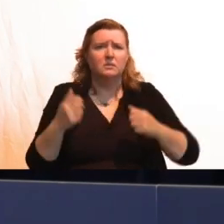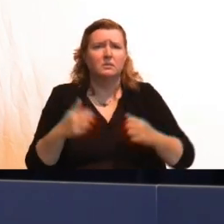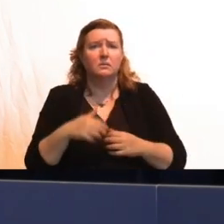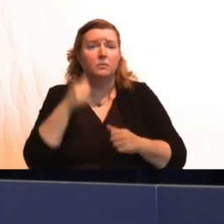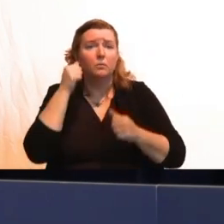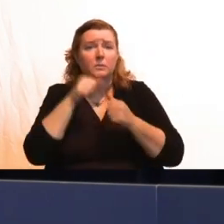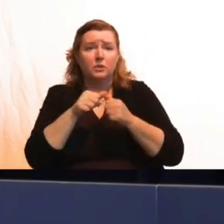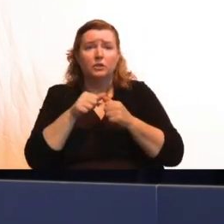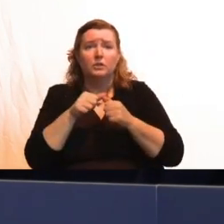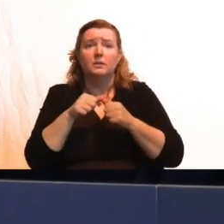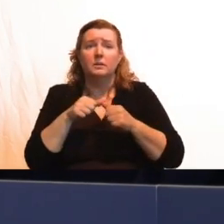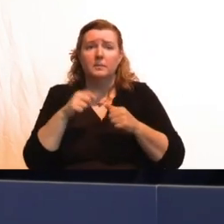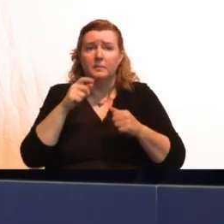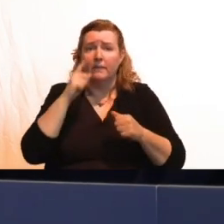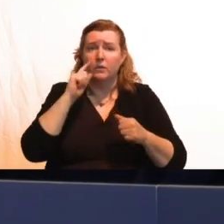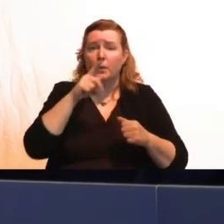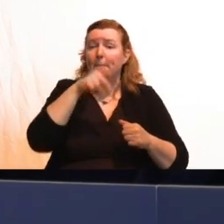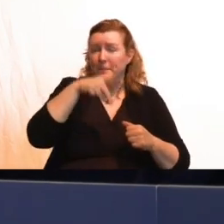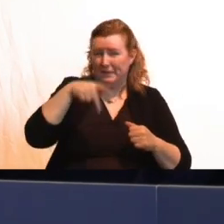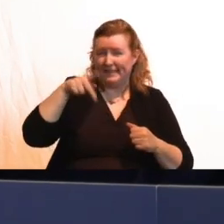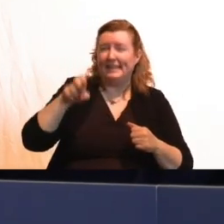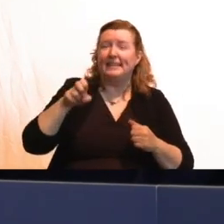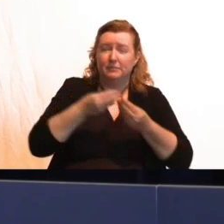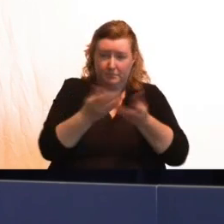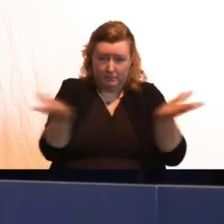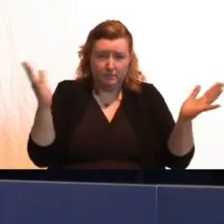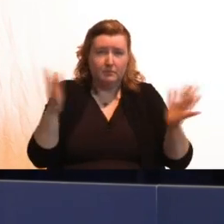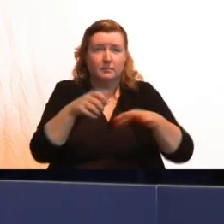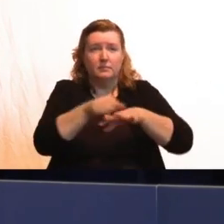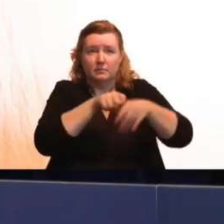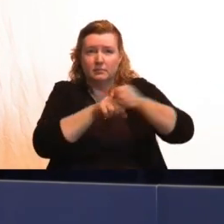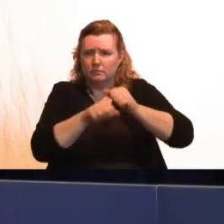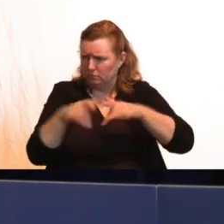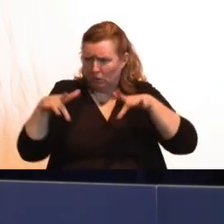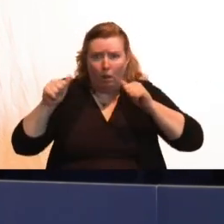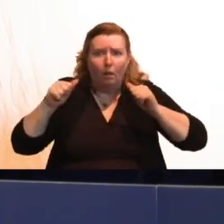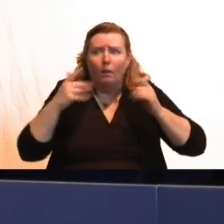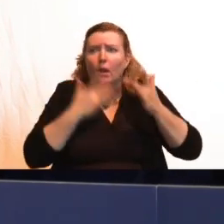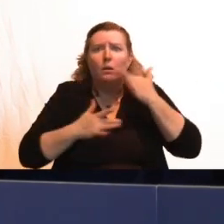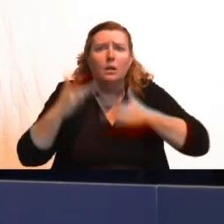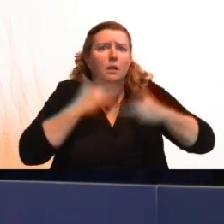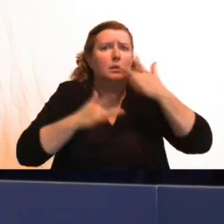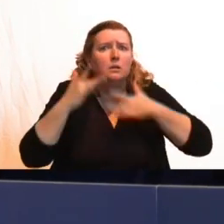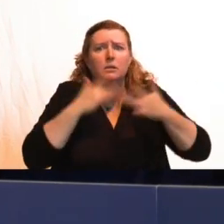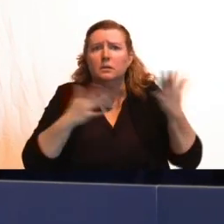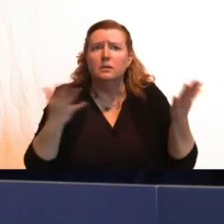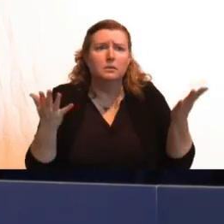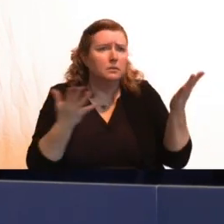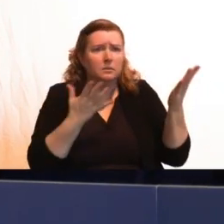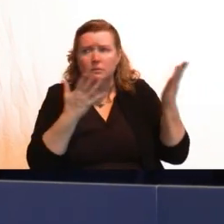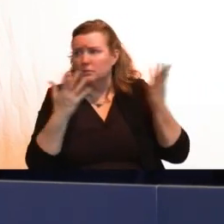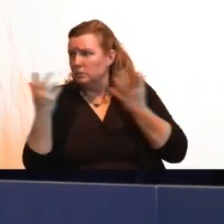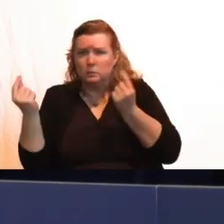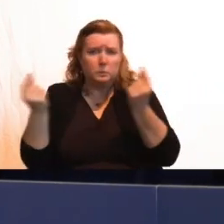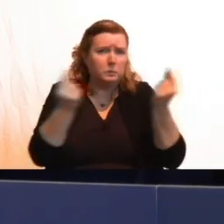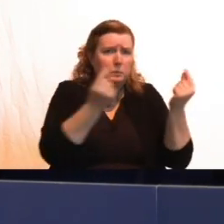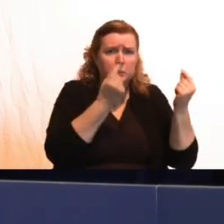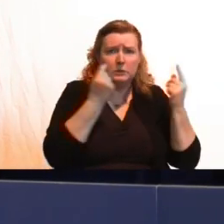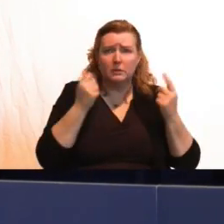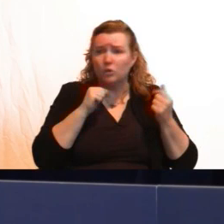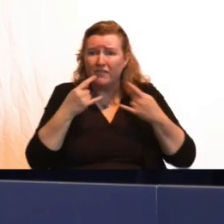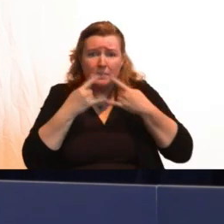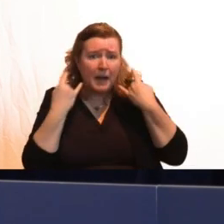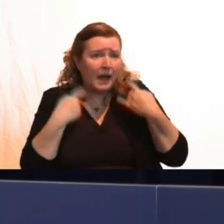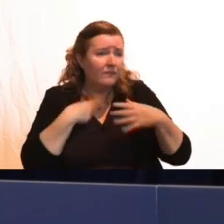was scarce. We had limited testing capacity and had no alternative care sites to assist